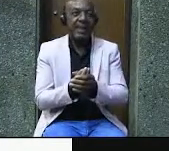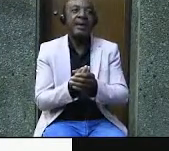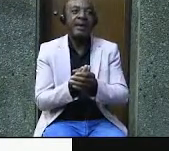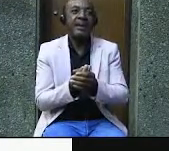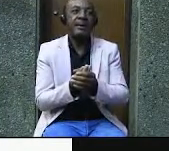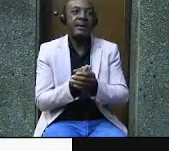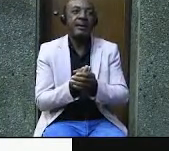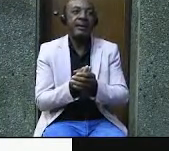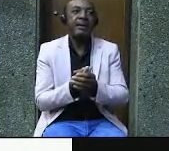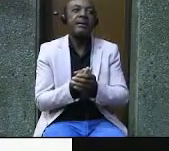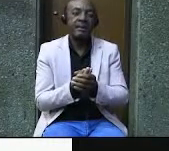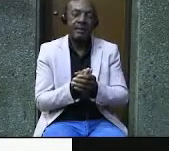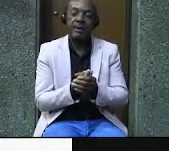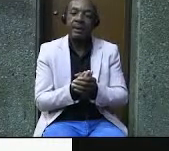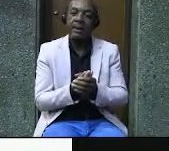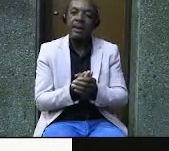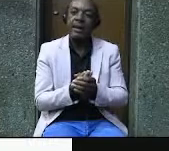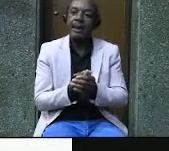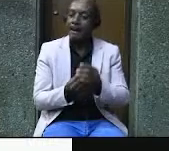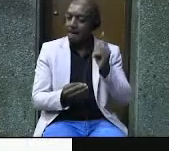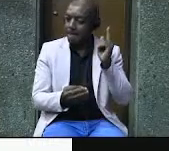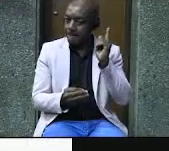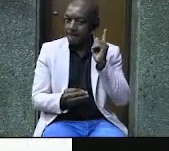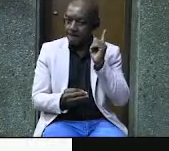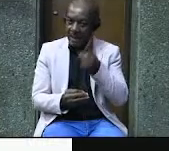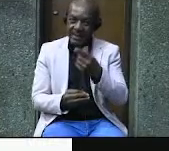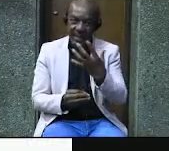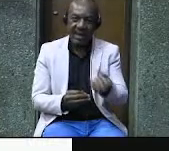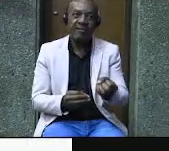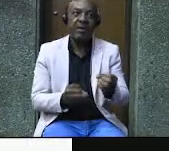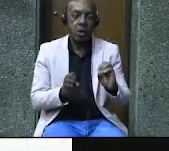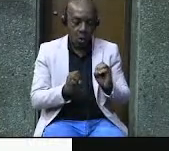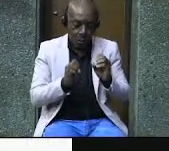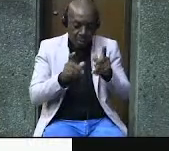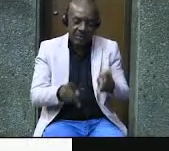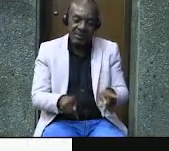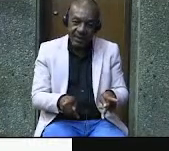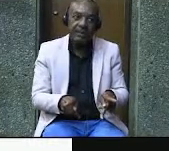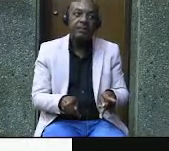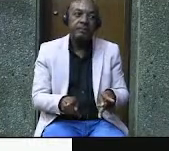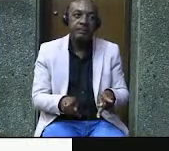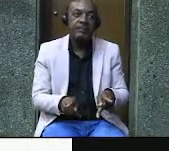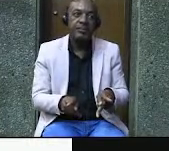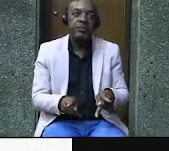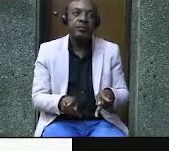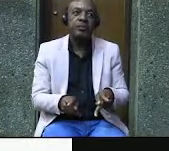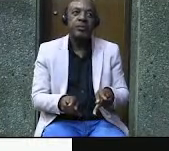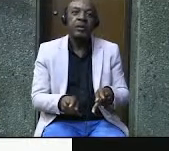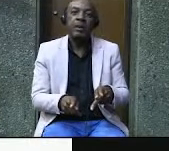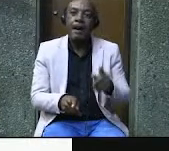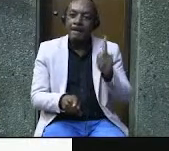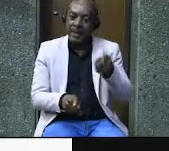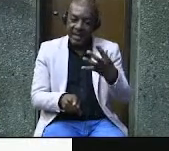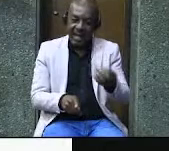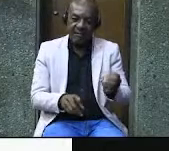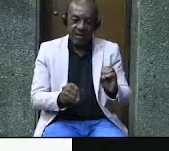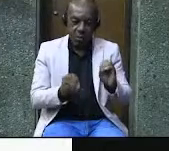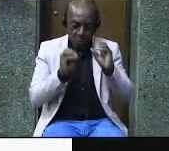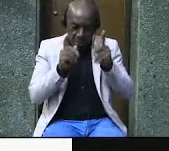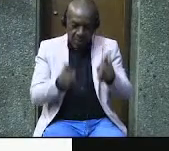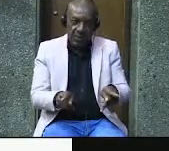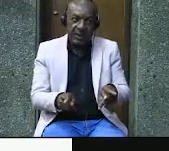You must also have an opportunity to make representation. You must have an opportunity to be